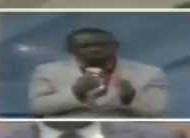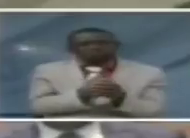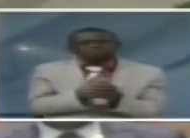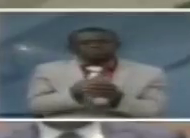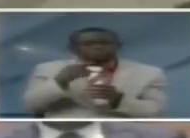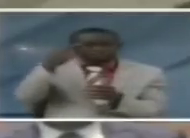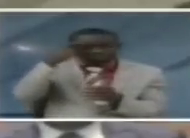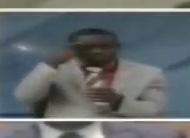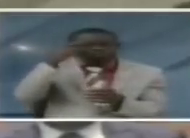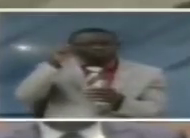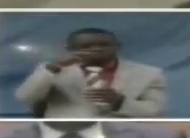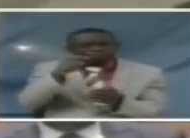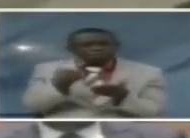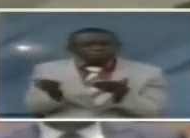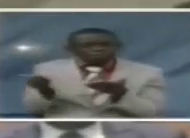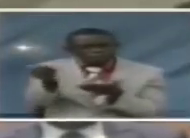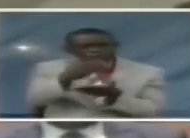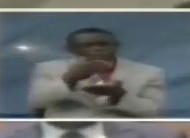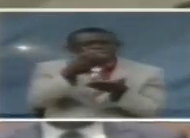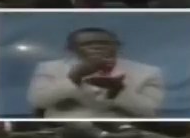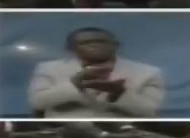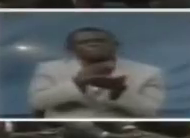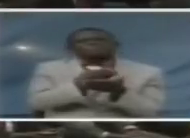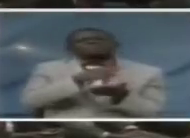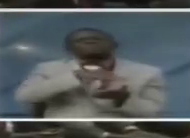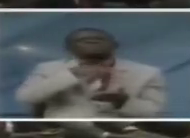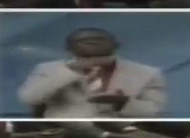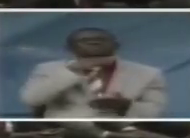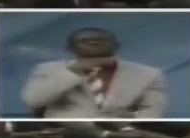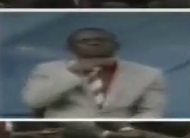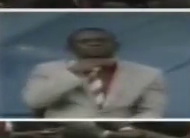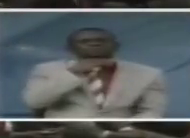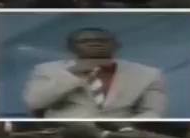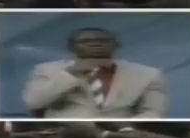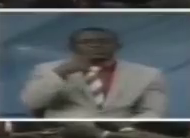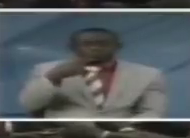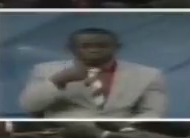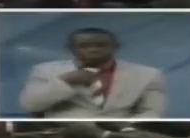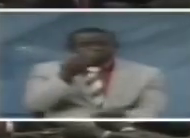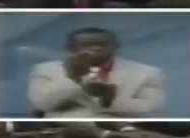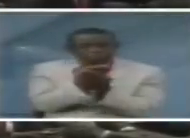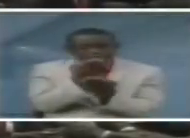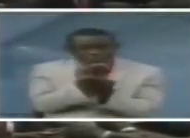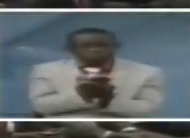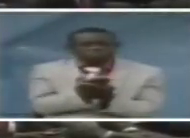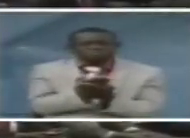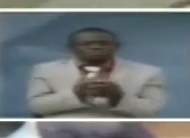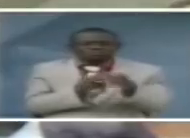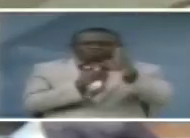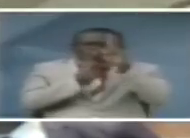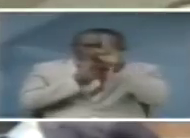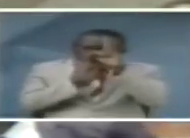ensure that government collects the much needed revenue on a cost-reflective